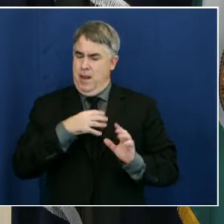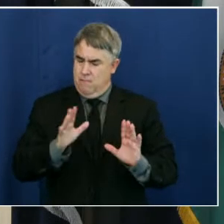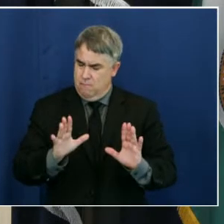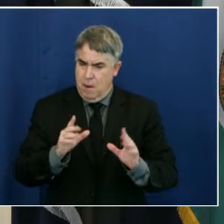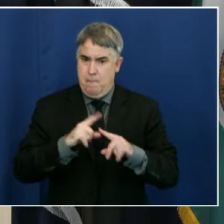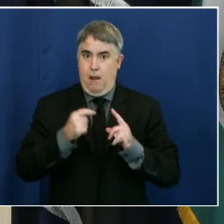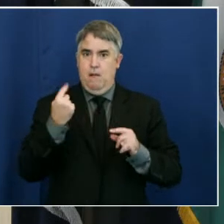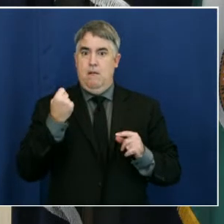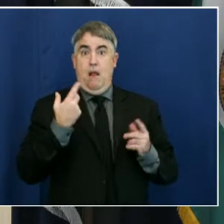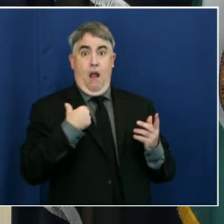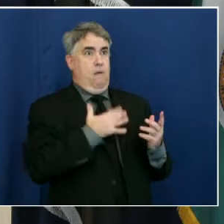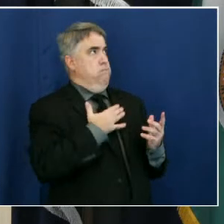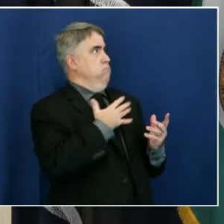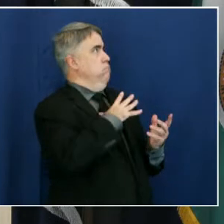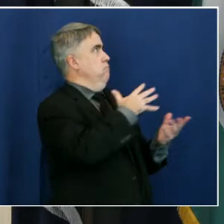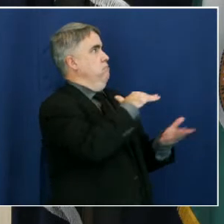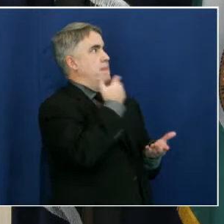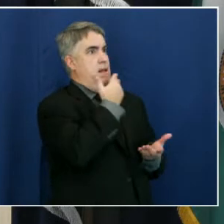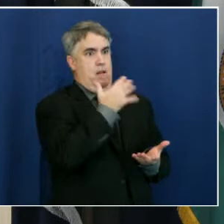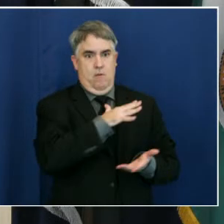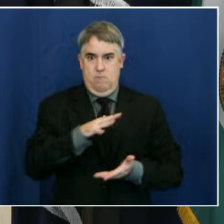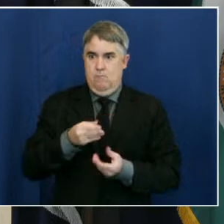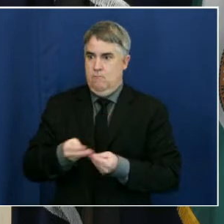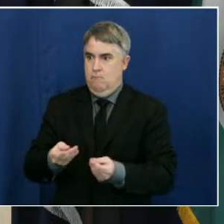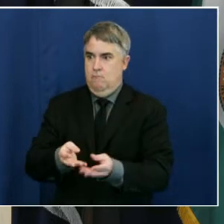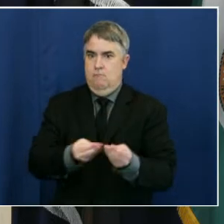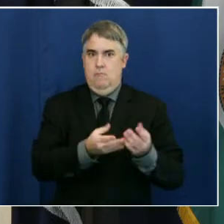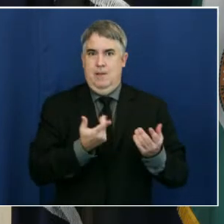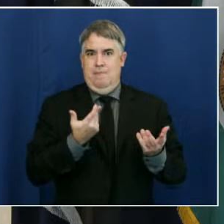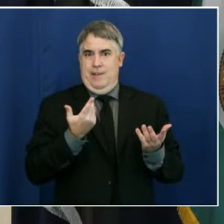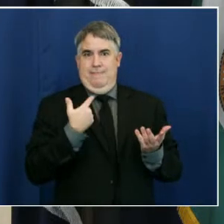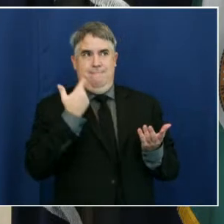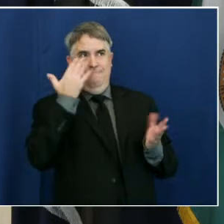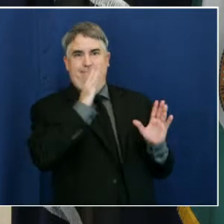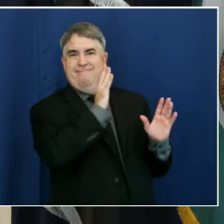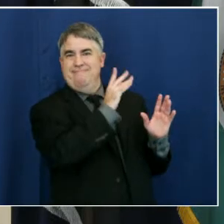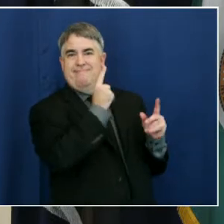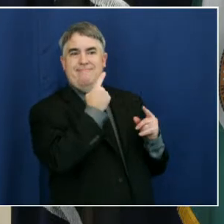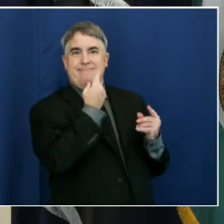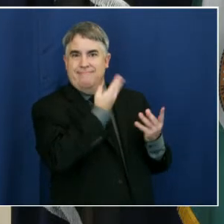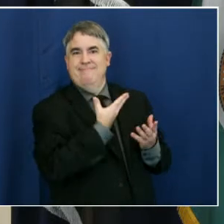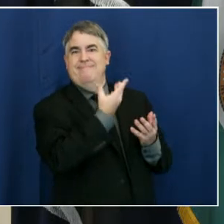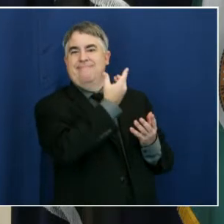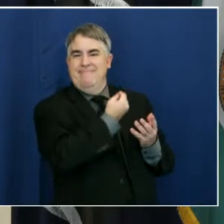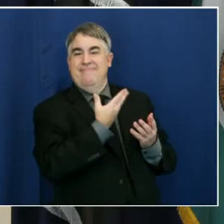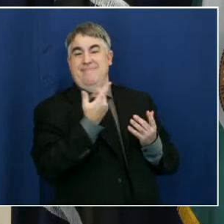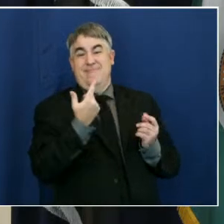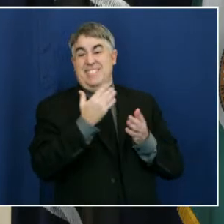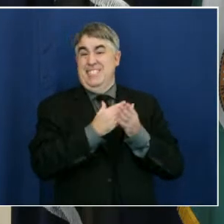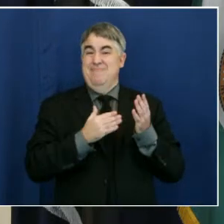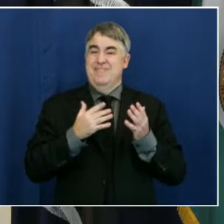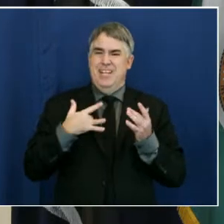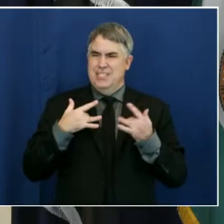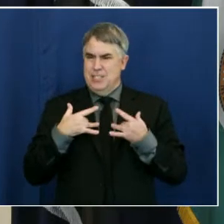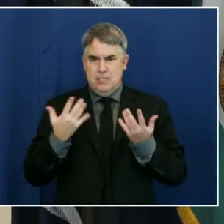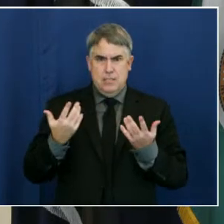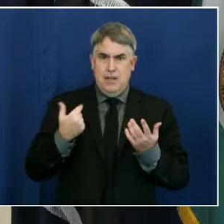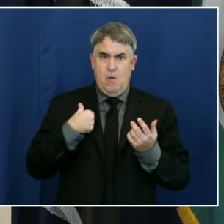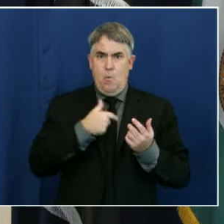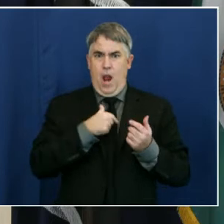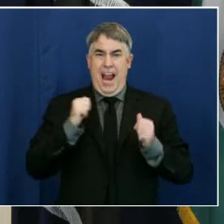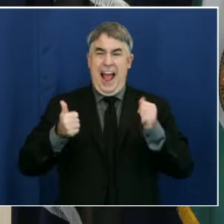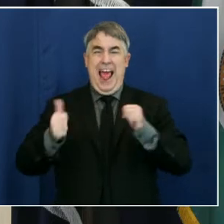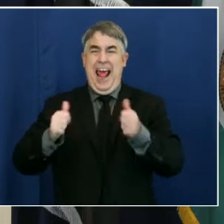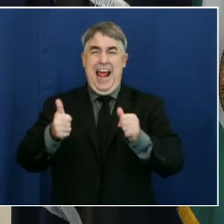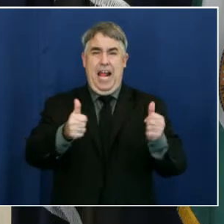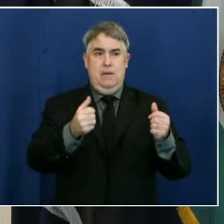at us. We will figure out a way to navigate through it. But there is a concern that we could build out all of this infrastructure and